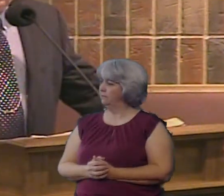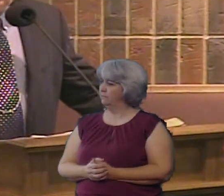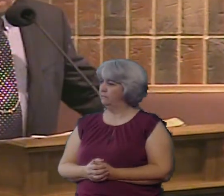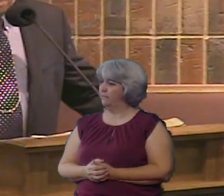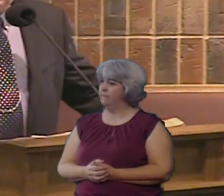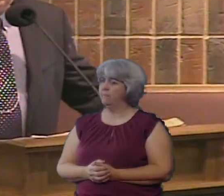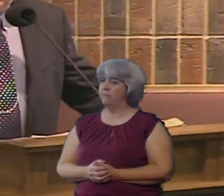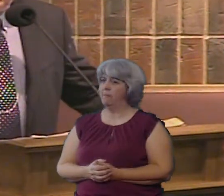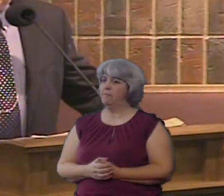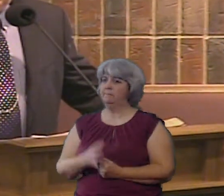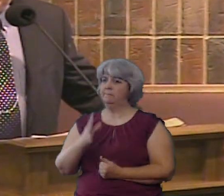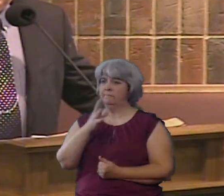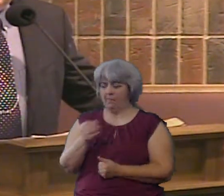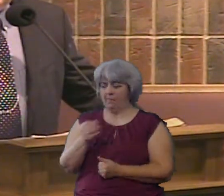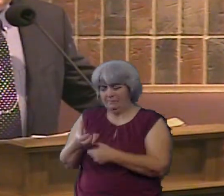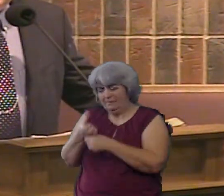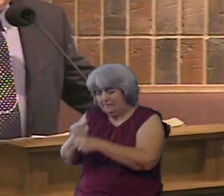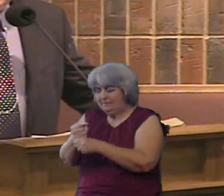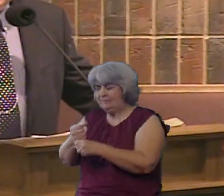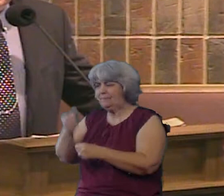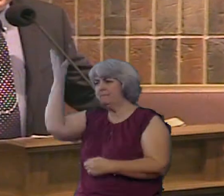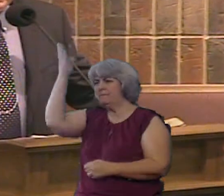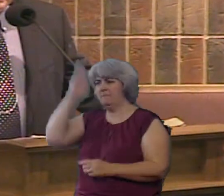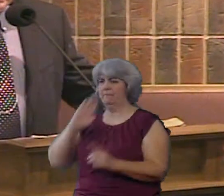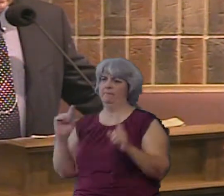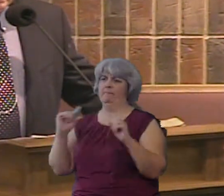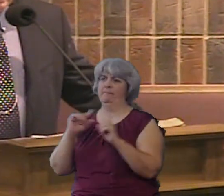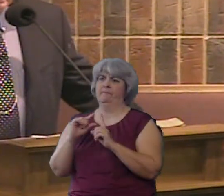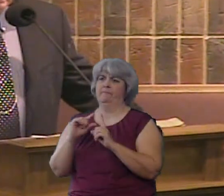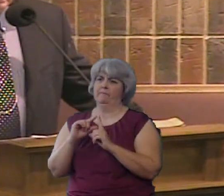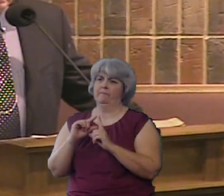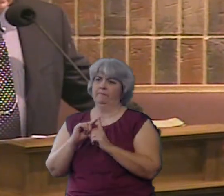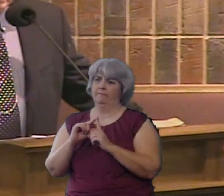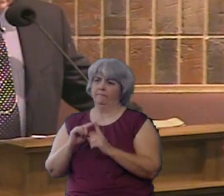And to hold on to the Word of God.